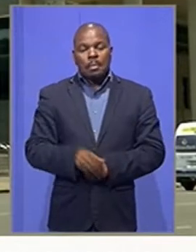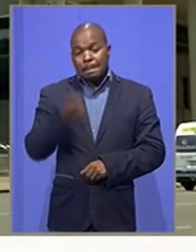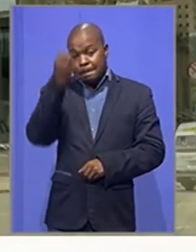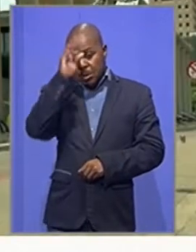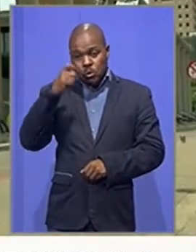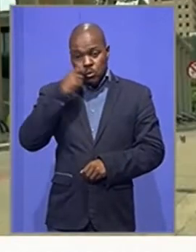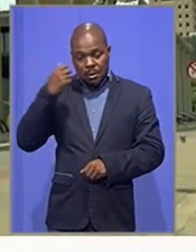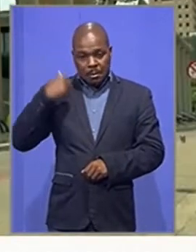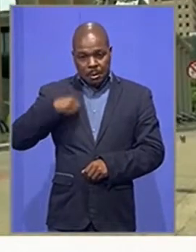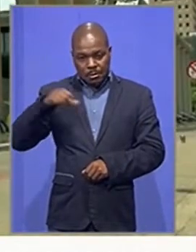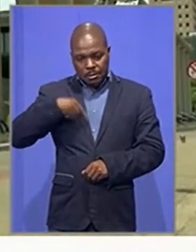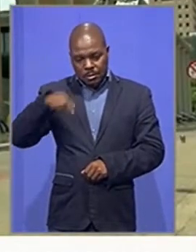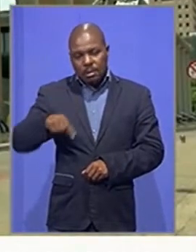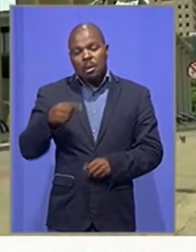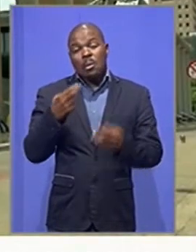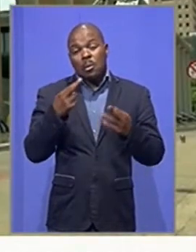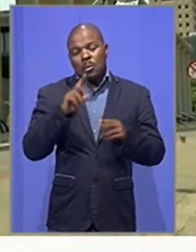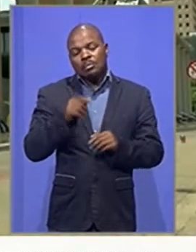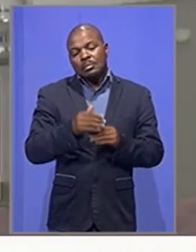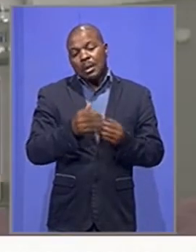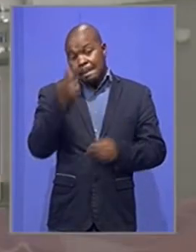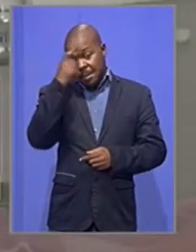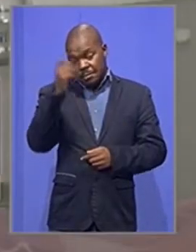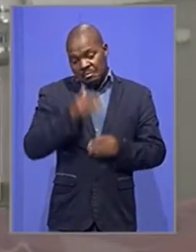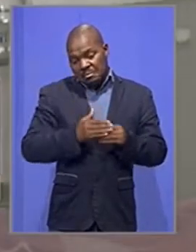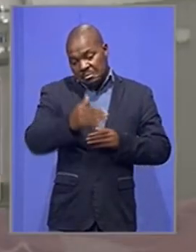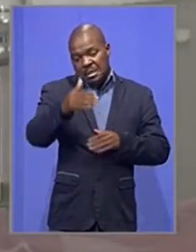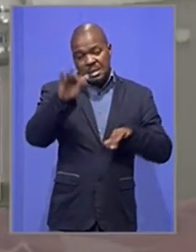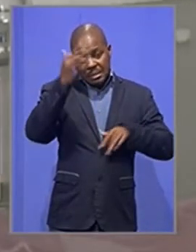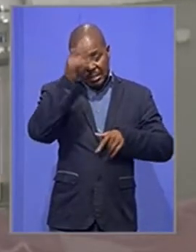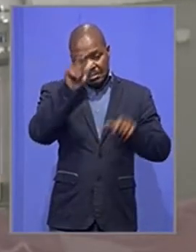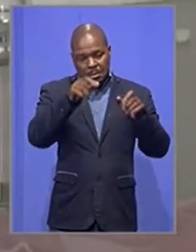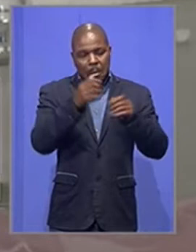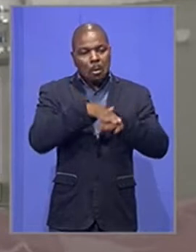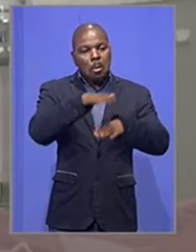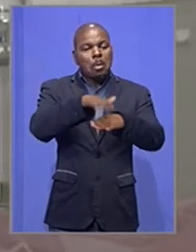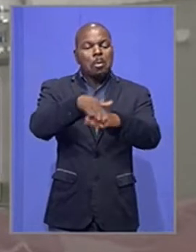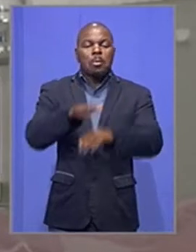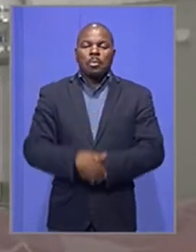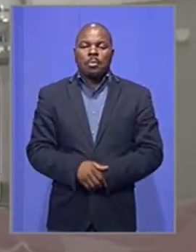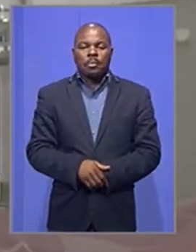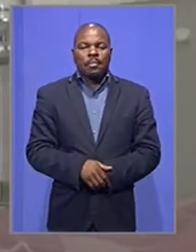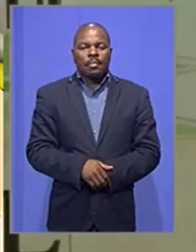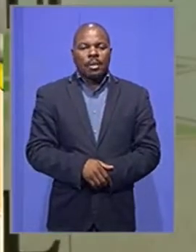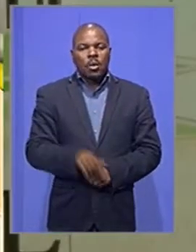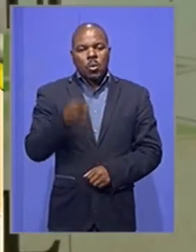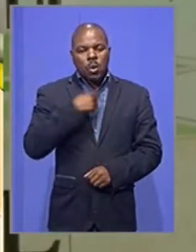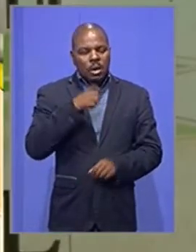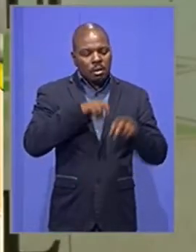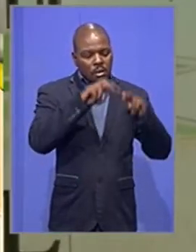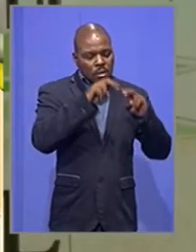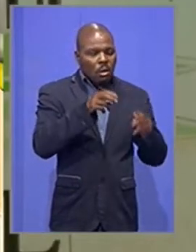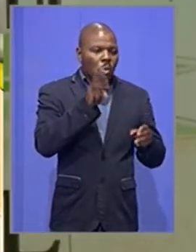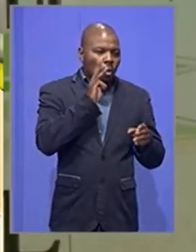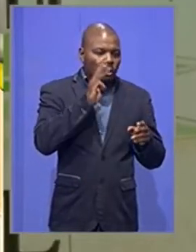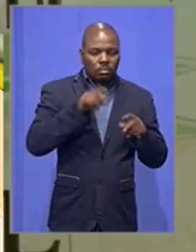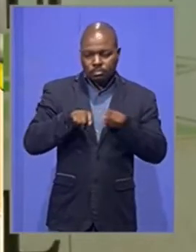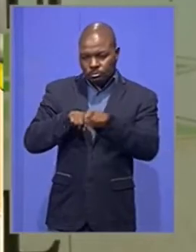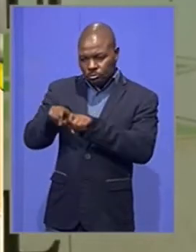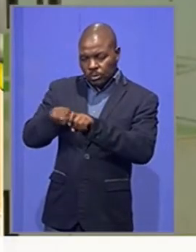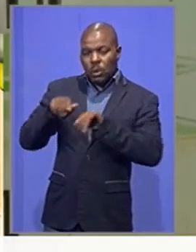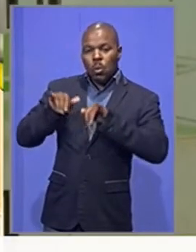solofela fa dipalopalo tsa ditshwaetsego di tla oketsega fa gautshwane. We have sent a number of samples and we are awaiting the outcome, but